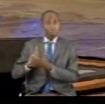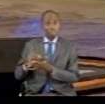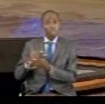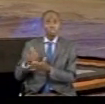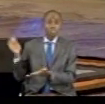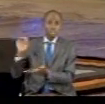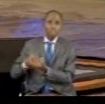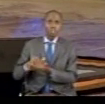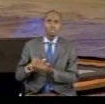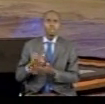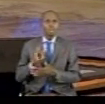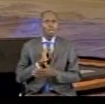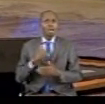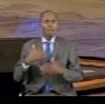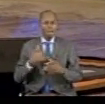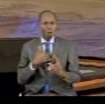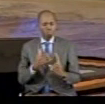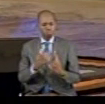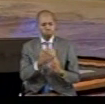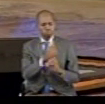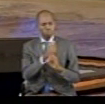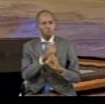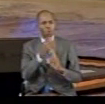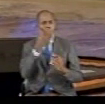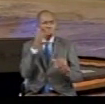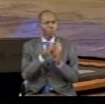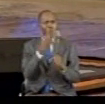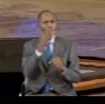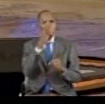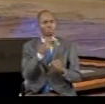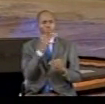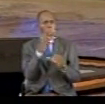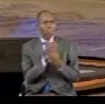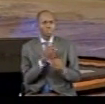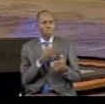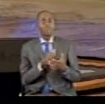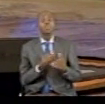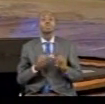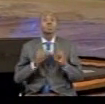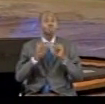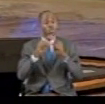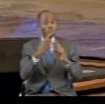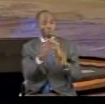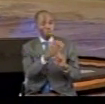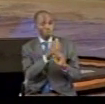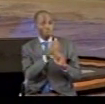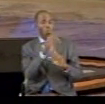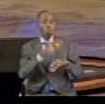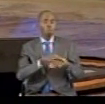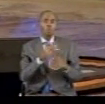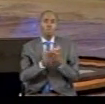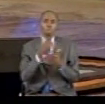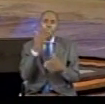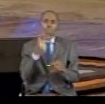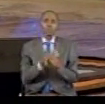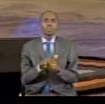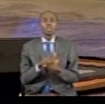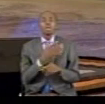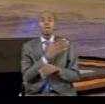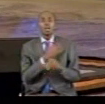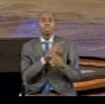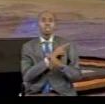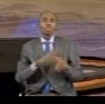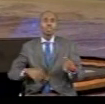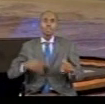I held on to the promises I didn't receive, keep on holding to the promise. And the Lord said in verse 6,